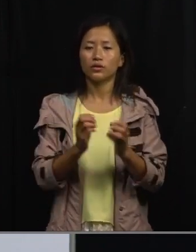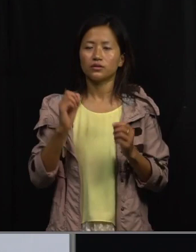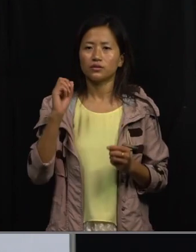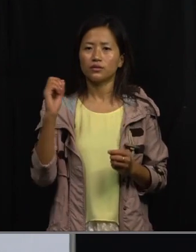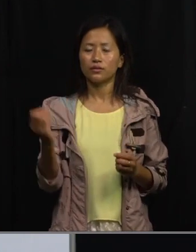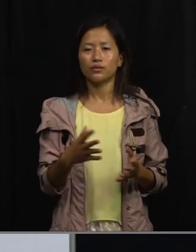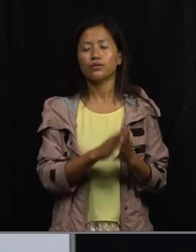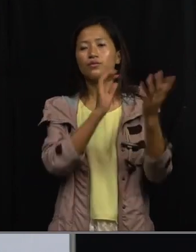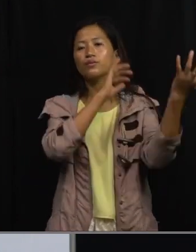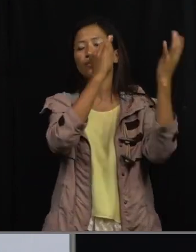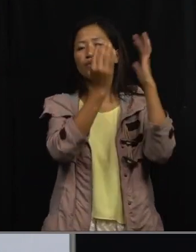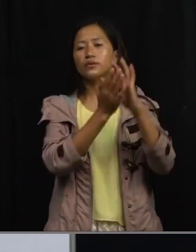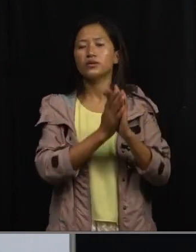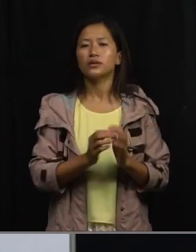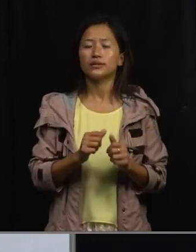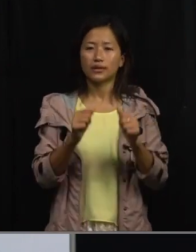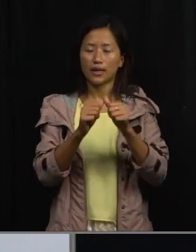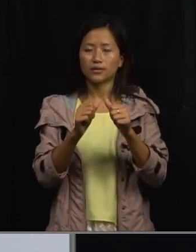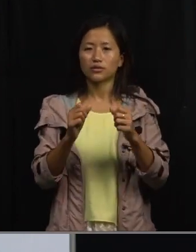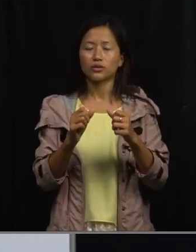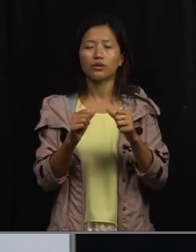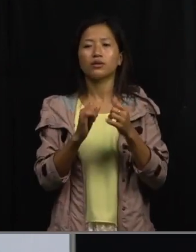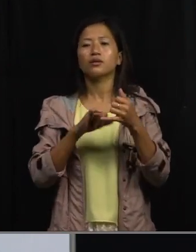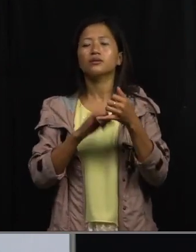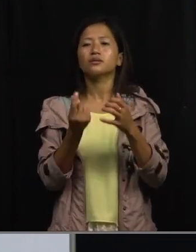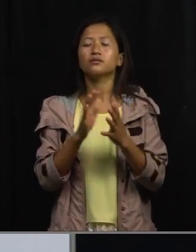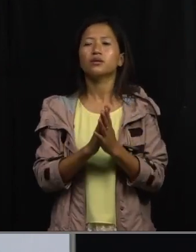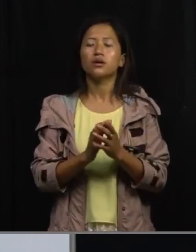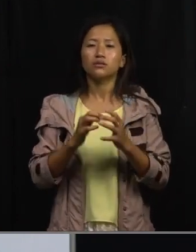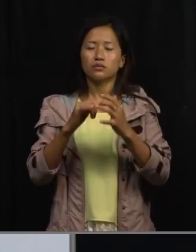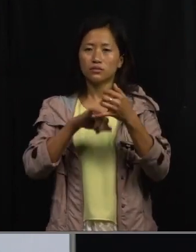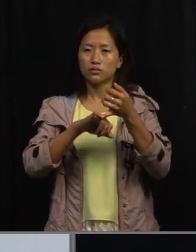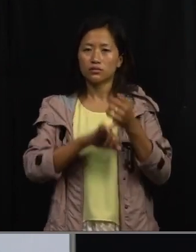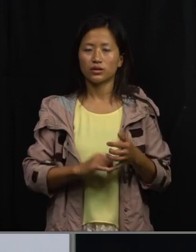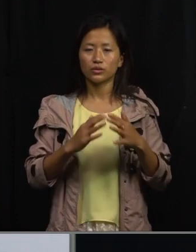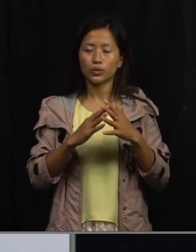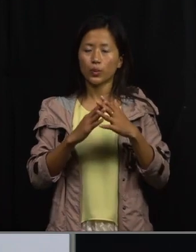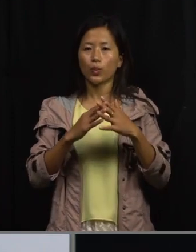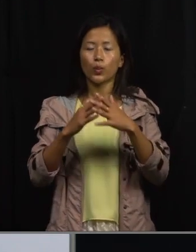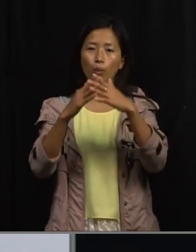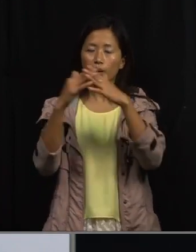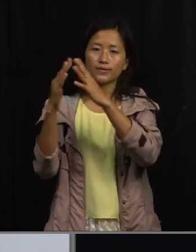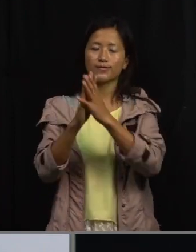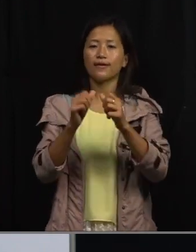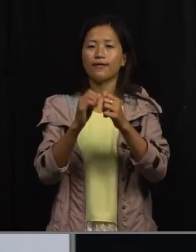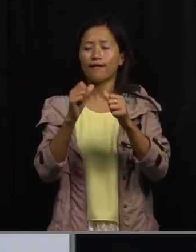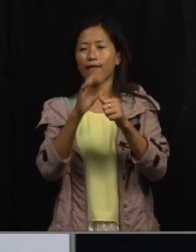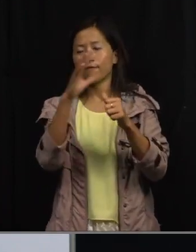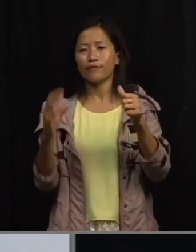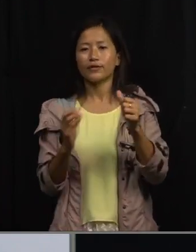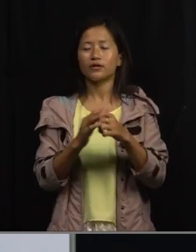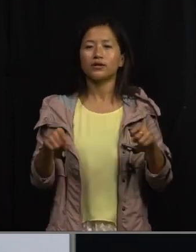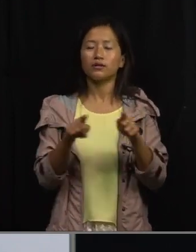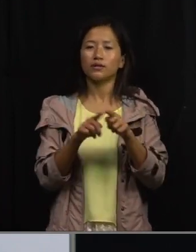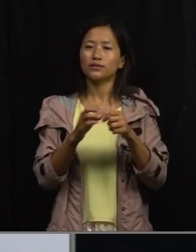New World, and also in Australia, and also in the Southwest Africa, rainforests of Central Africa,